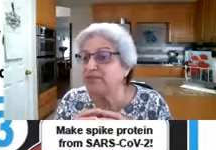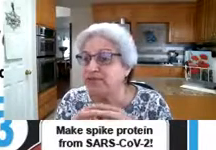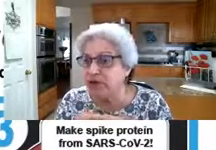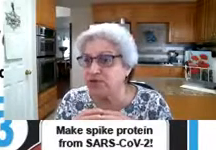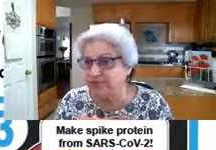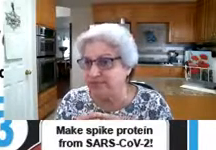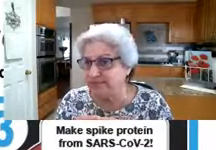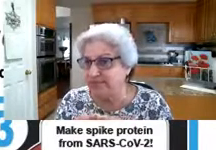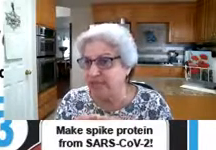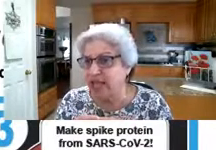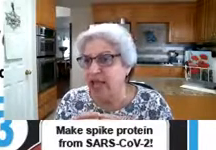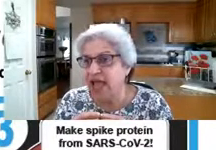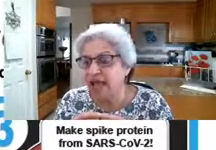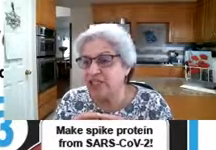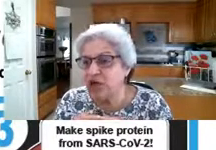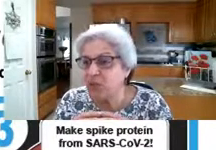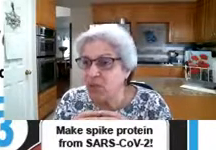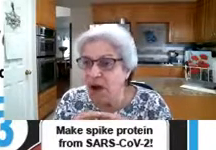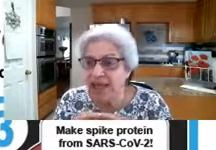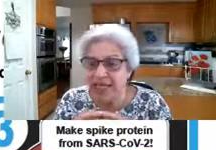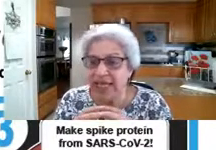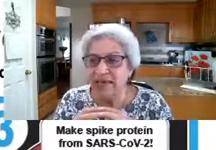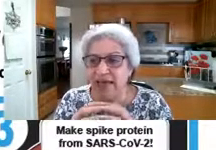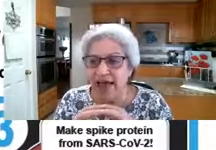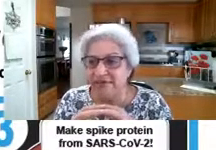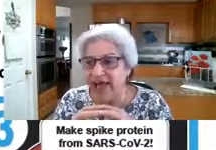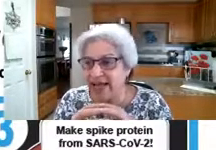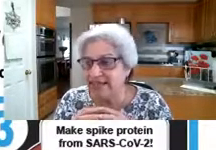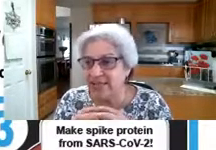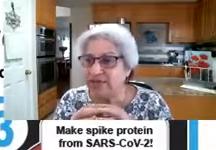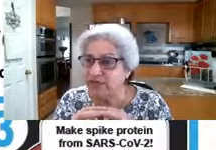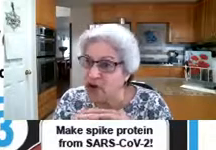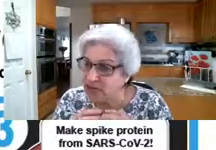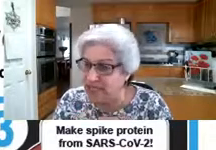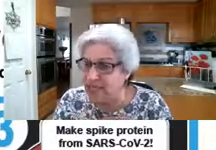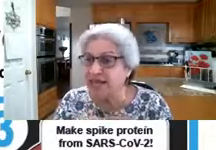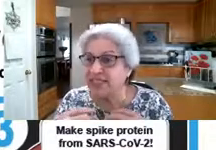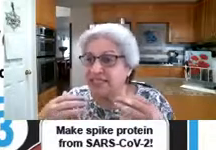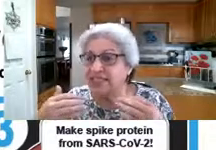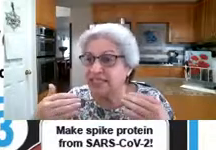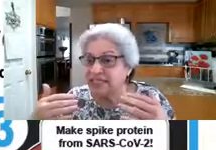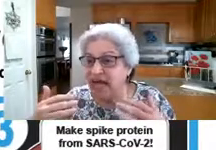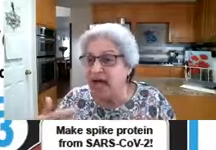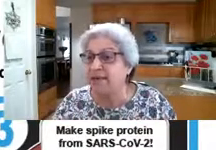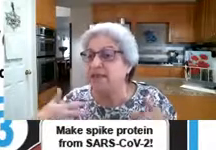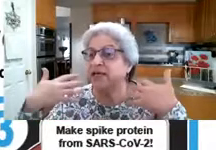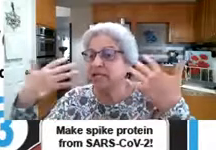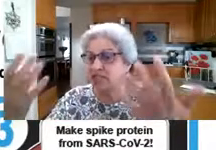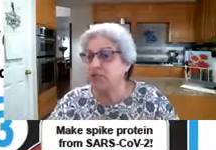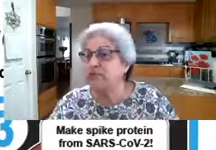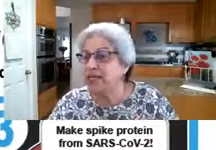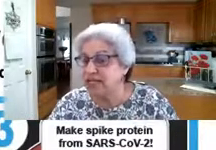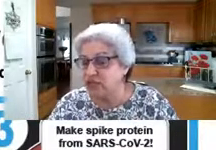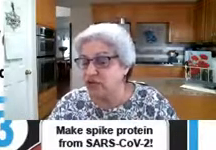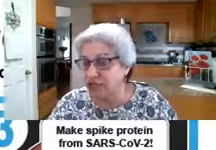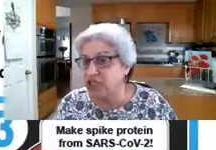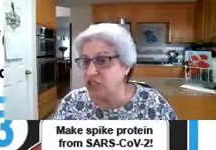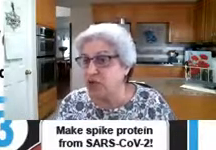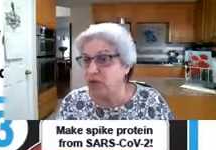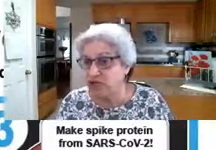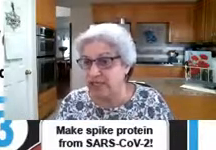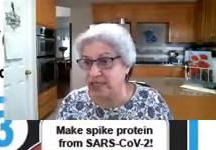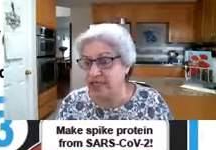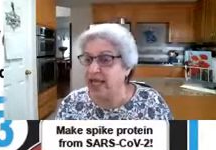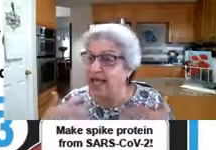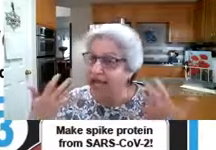they're kept frozen. And so we want to keep that vaccine frozen until it's time to administer it